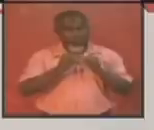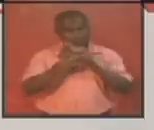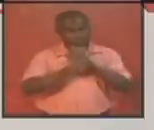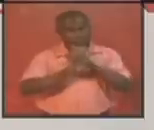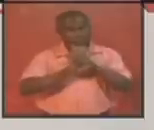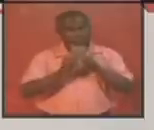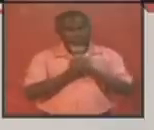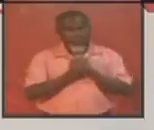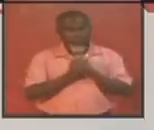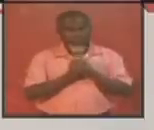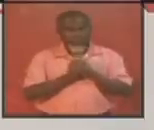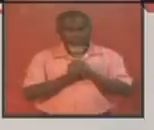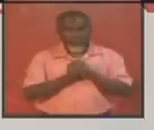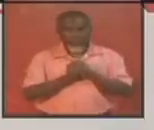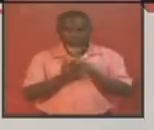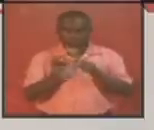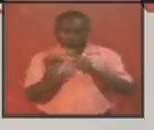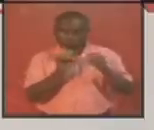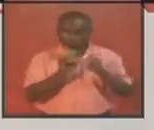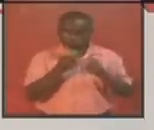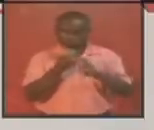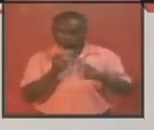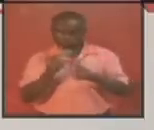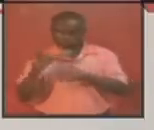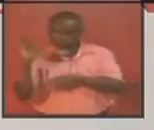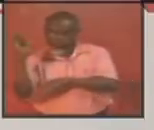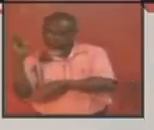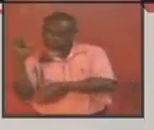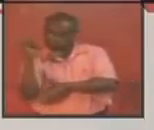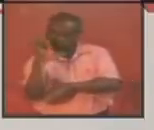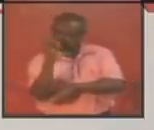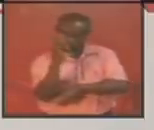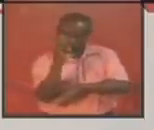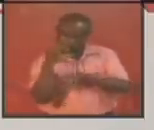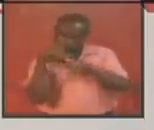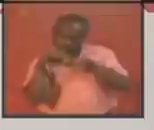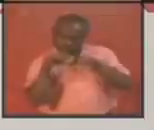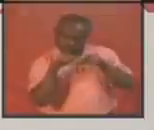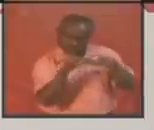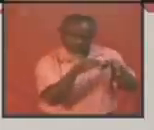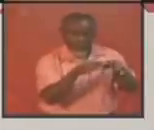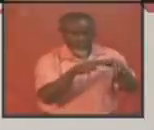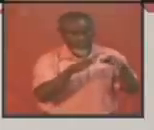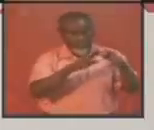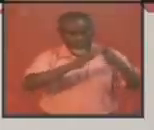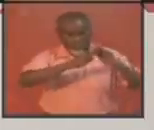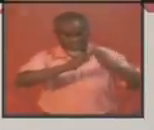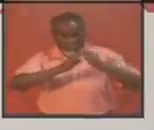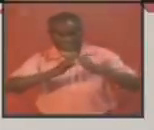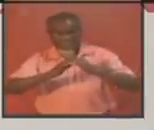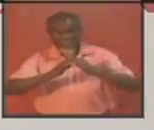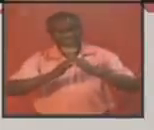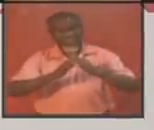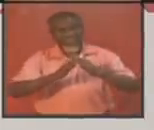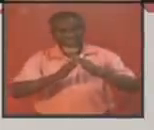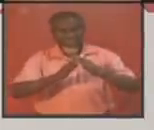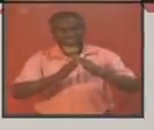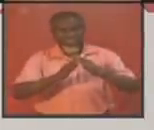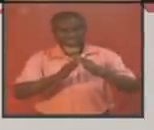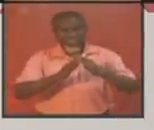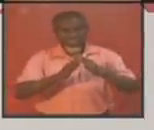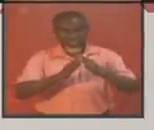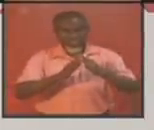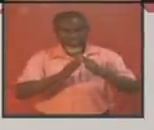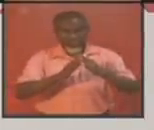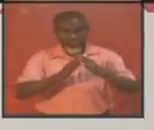jungle cycle into an urban transmission cycle requires, one, movement from that jungle locality into